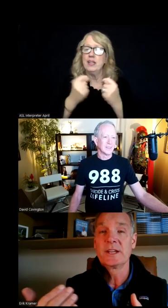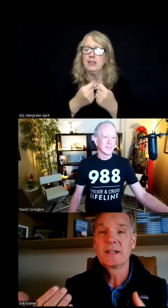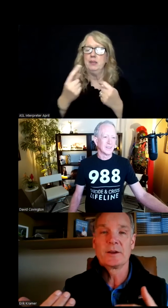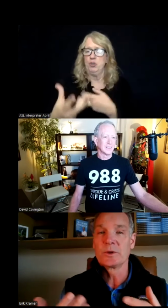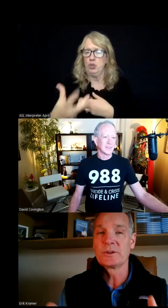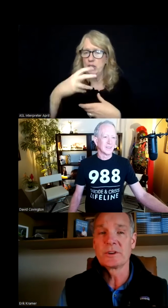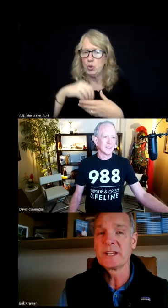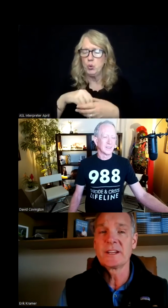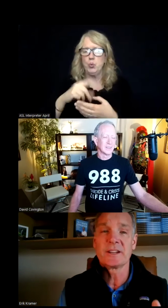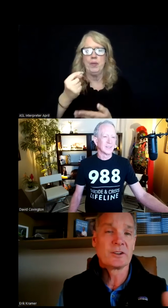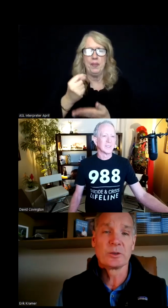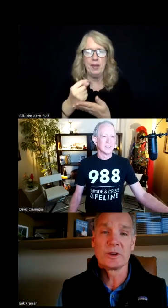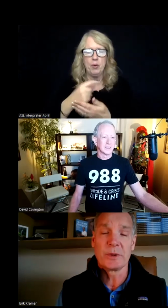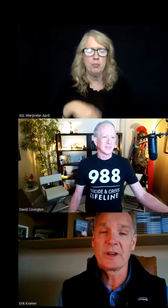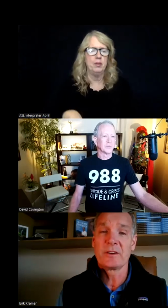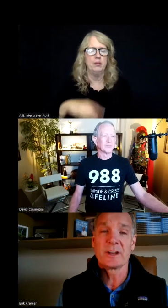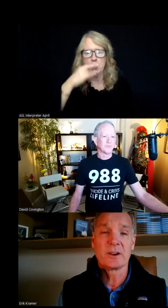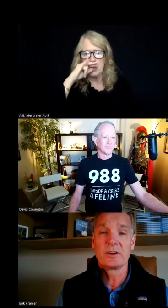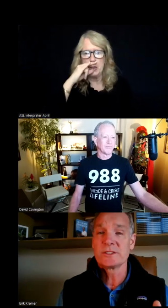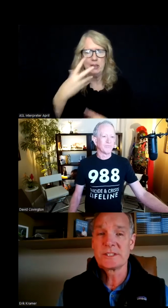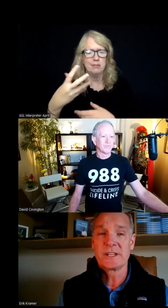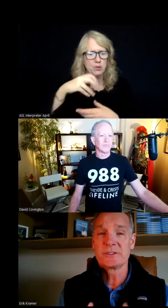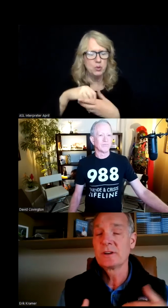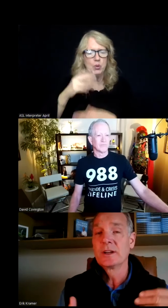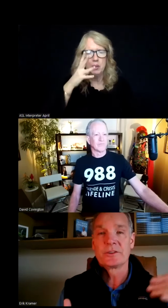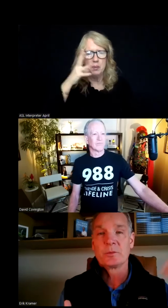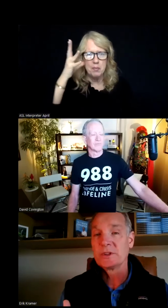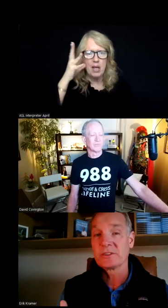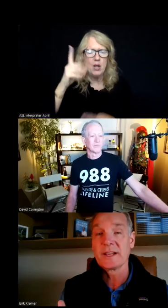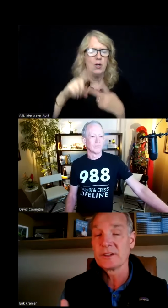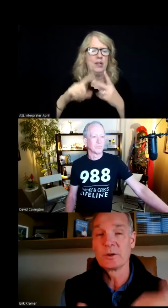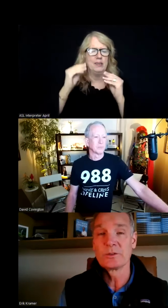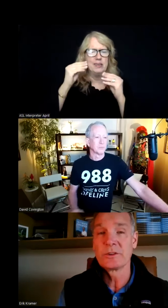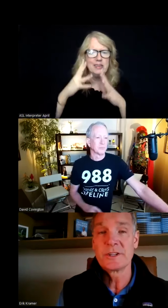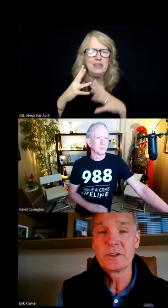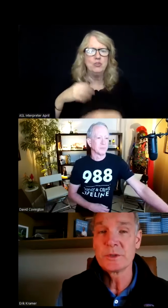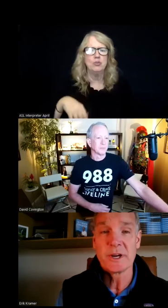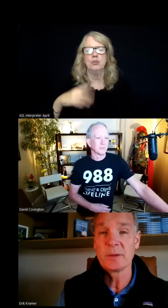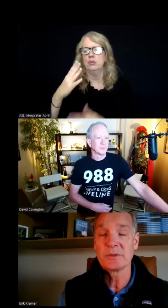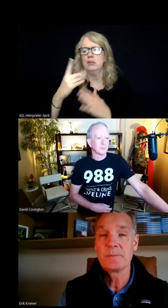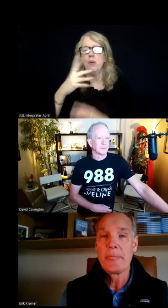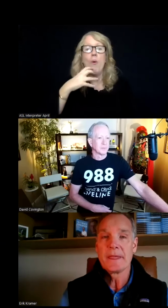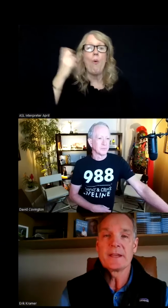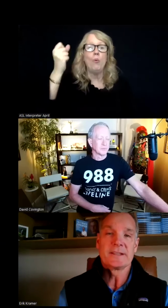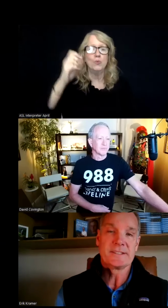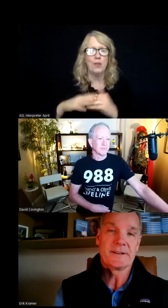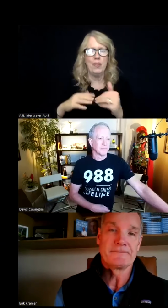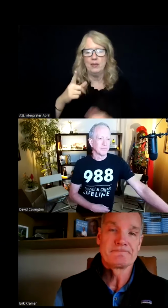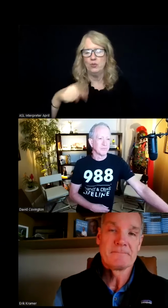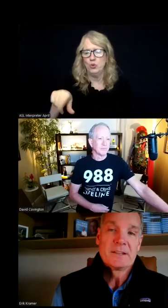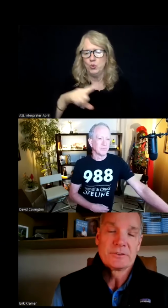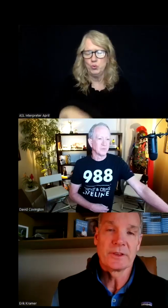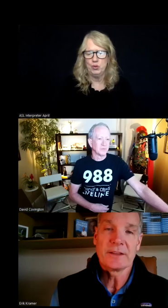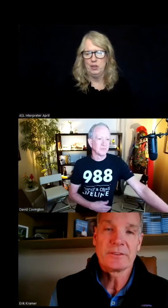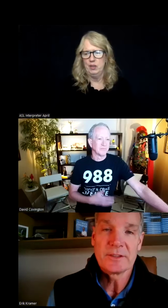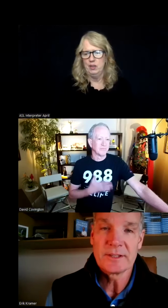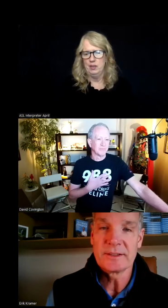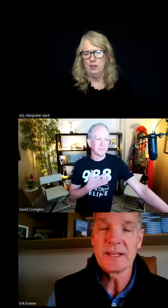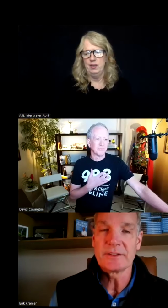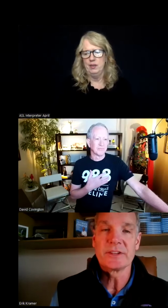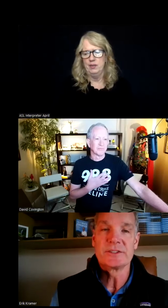therapist. And when you're a kid, it can include a parent, a coach, a teacher, someone slightly older than you, perhaps. And so